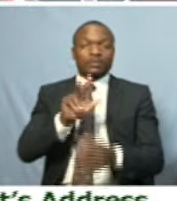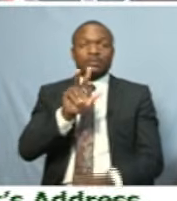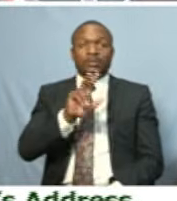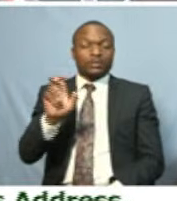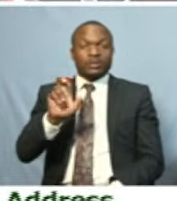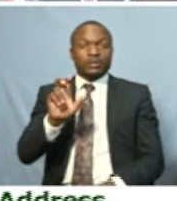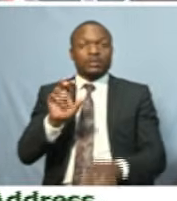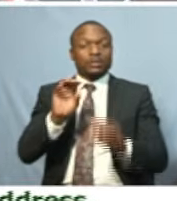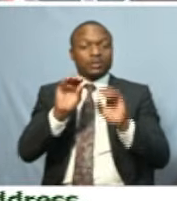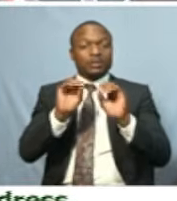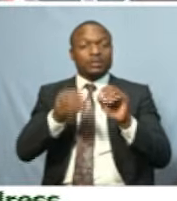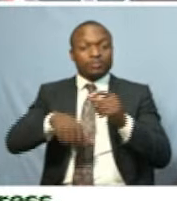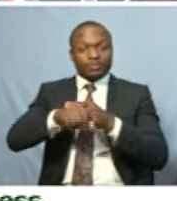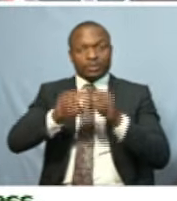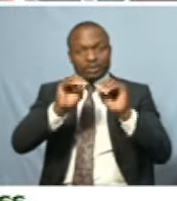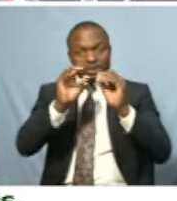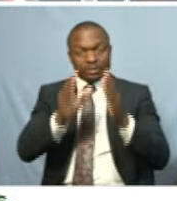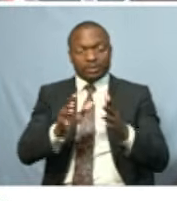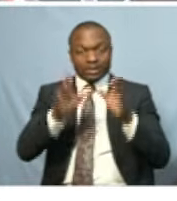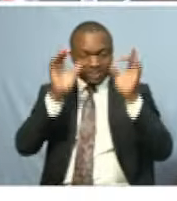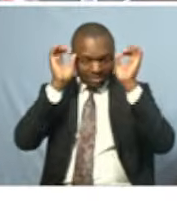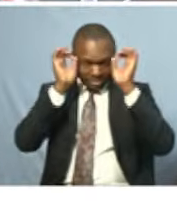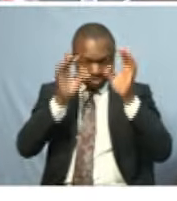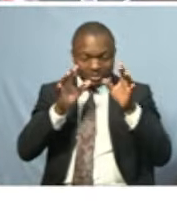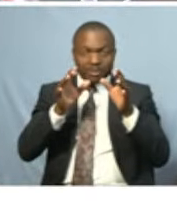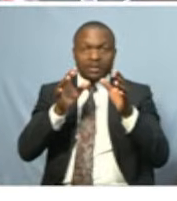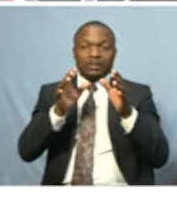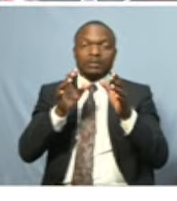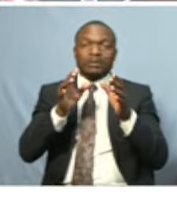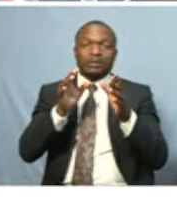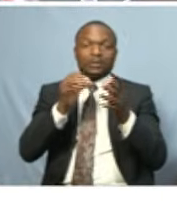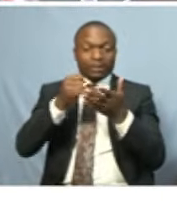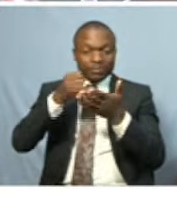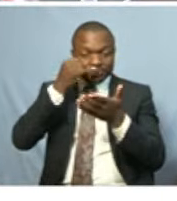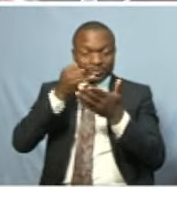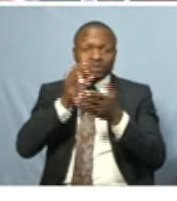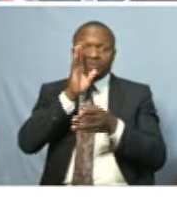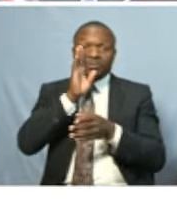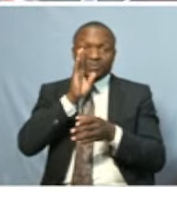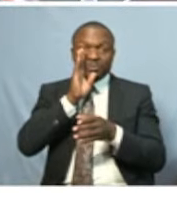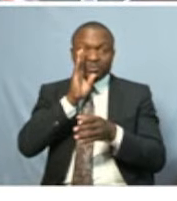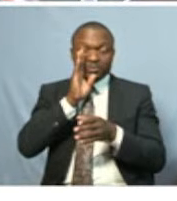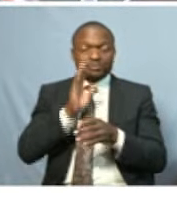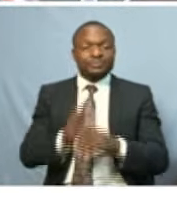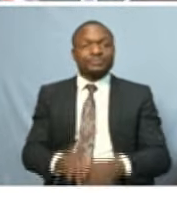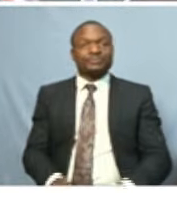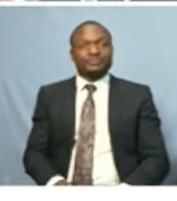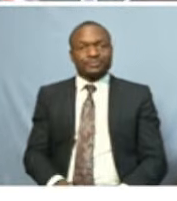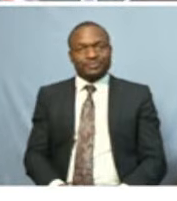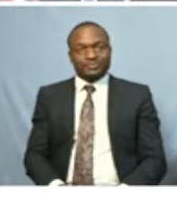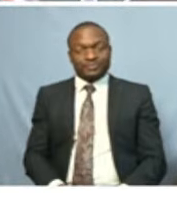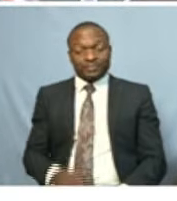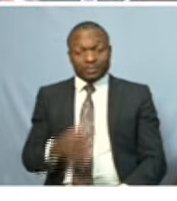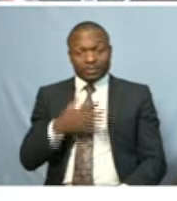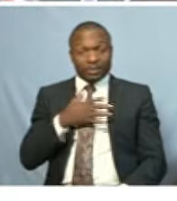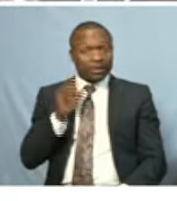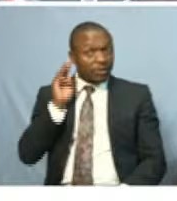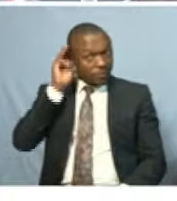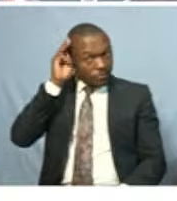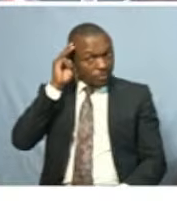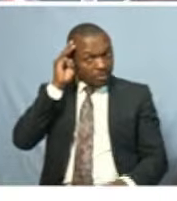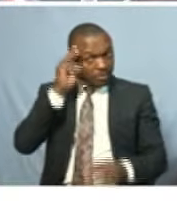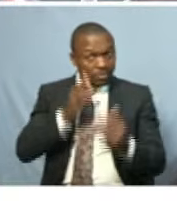on the dangers of drug, alcohol, and also substance abuse, including doping. Furthermore, my ministry, through the